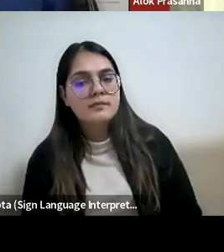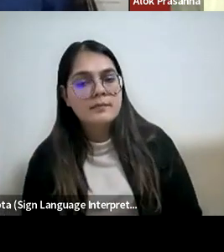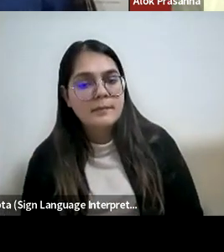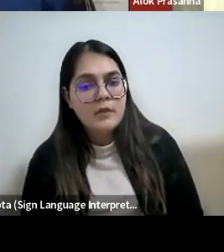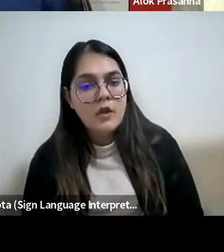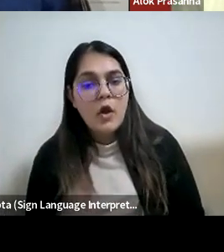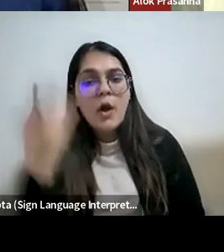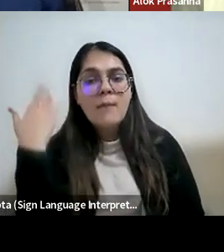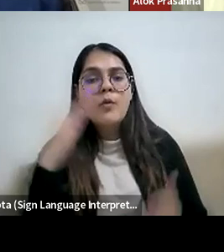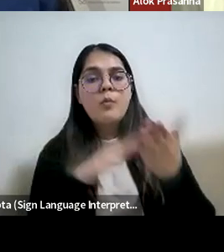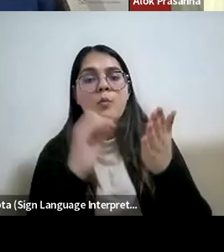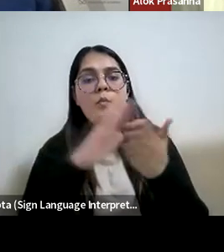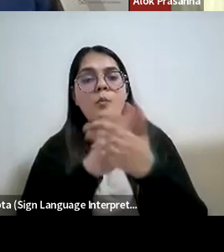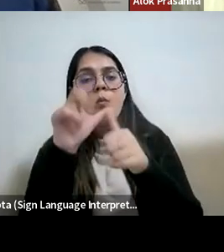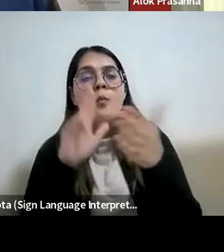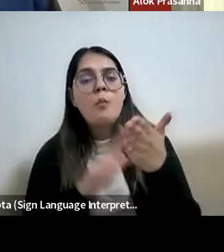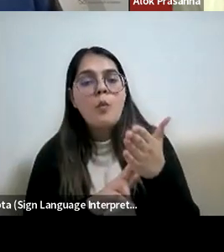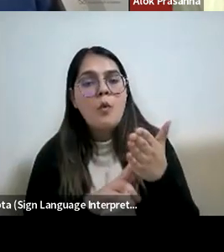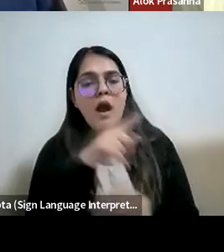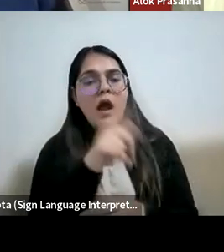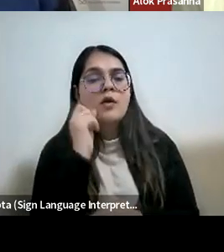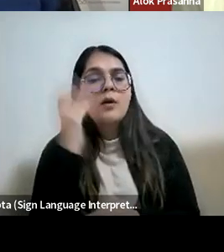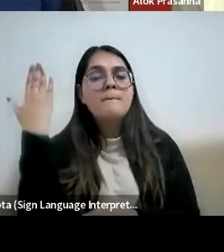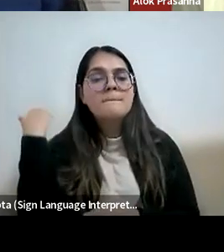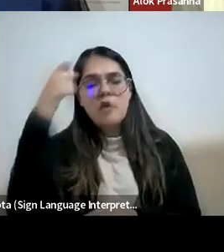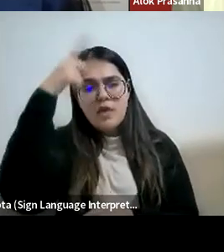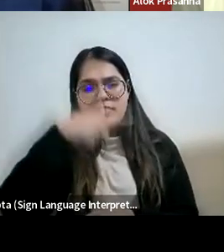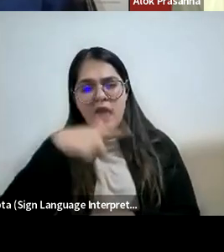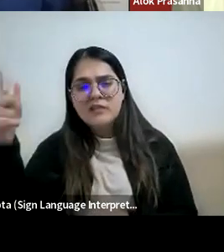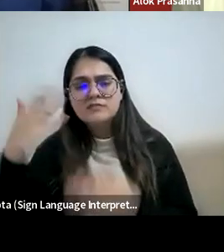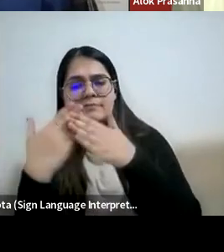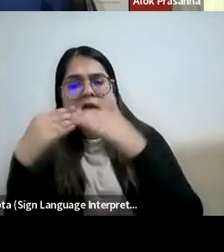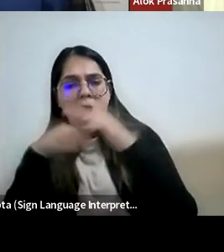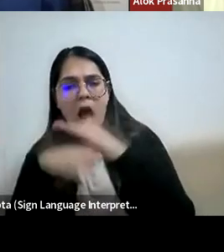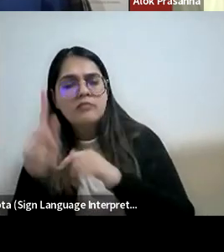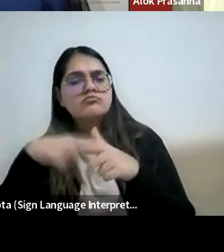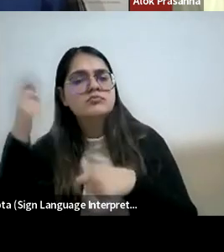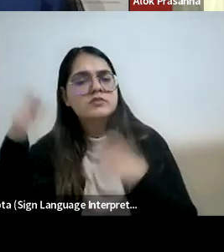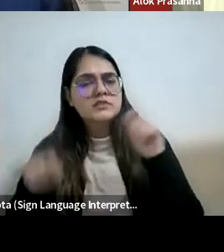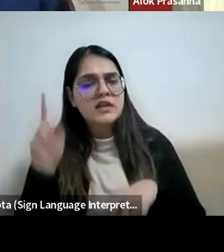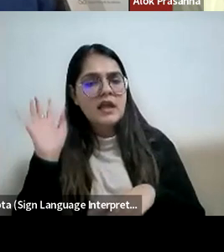Professor Mohan Gopal was a former director of the National Judicial Academy, and he used to have a very, very